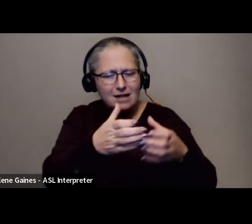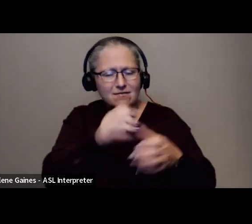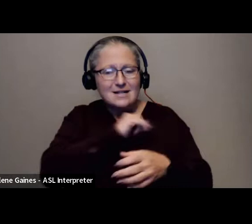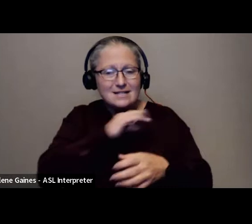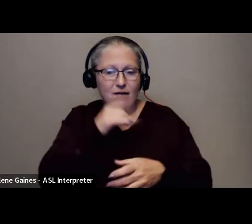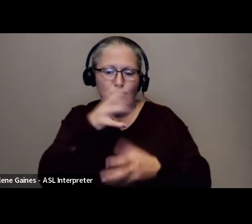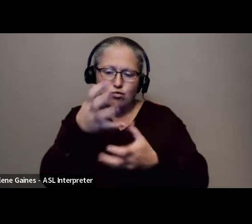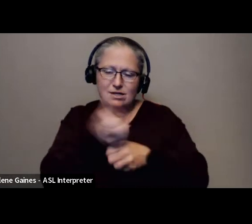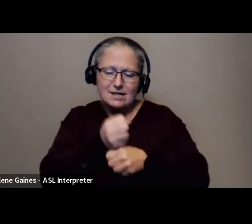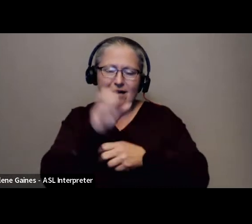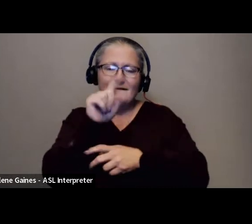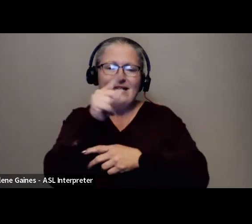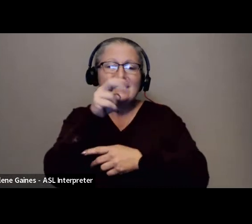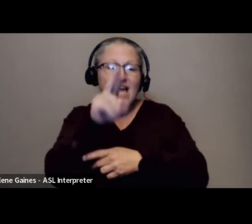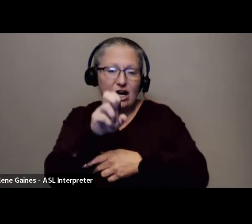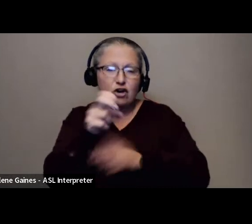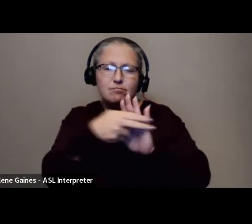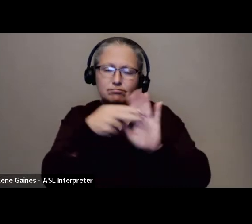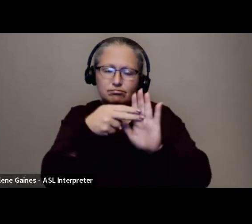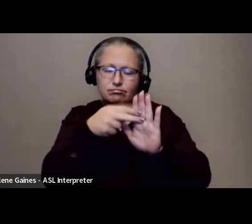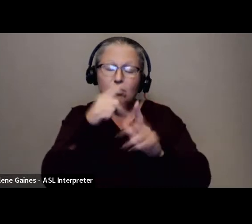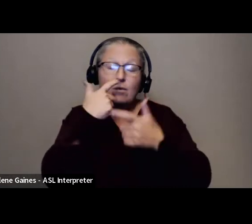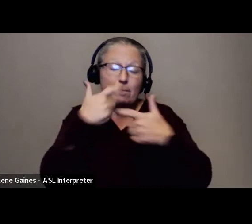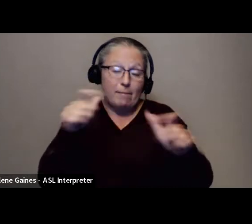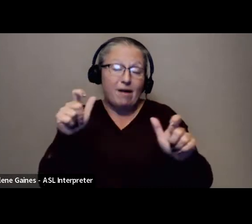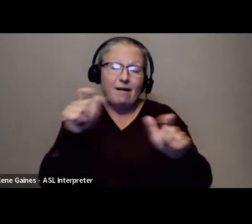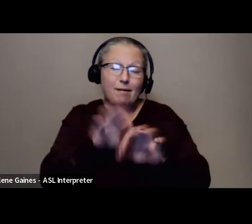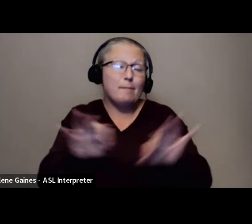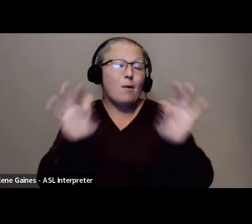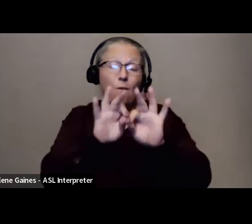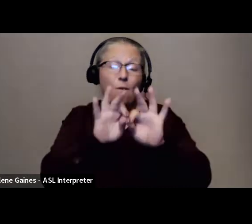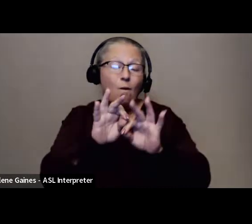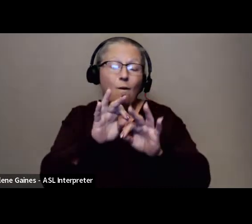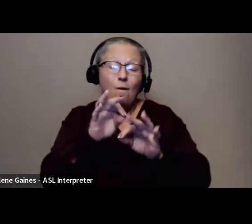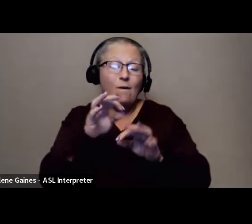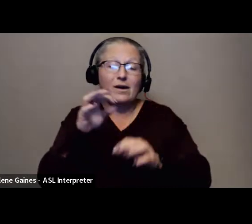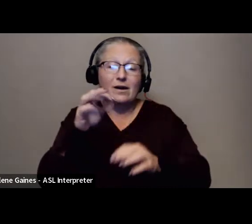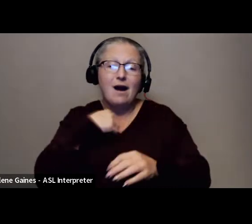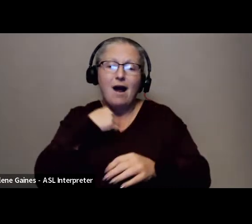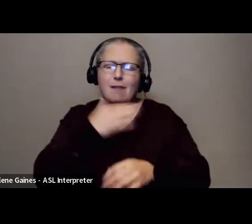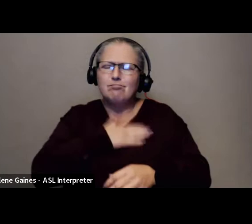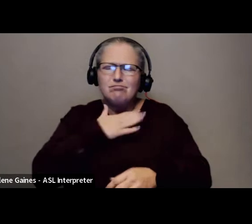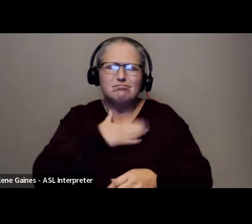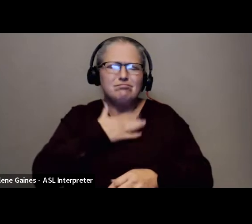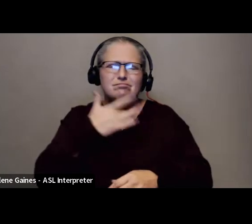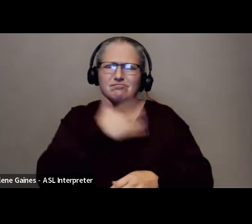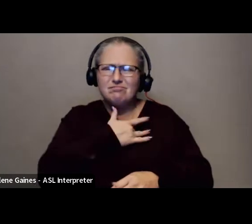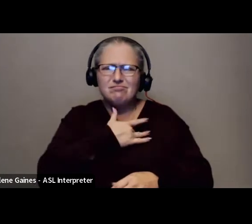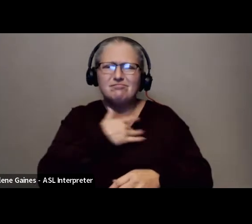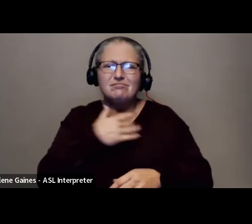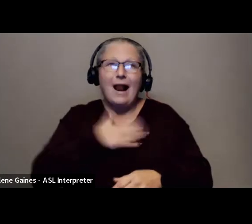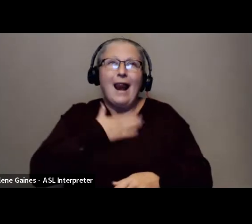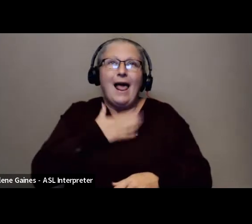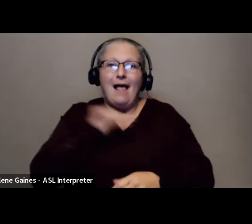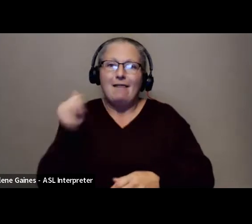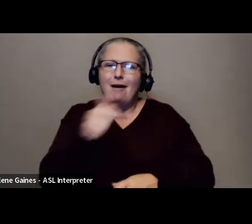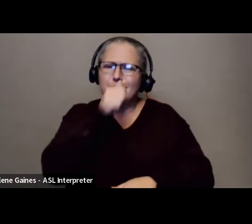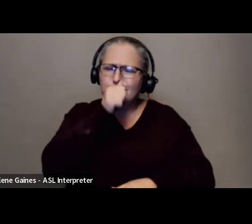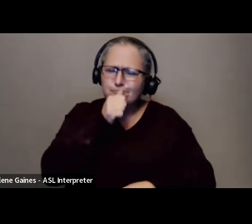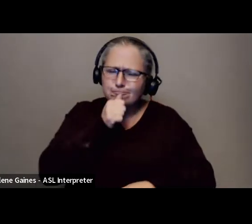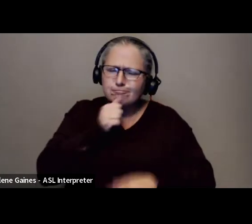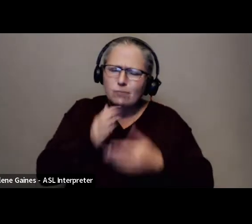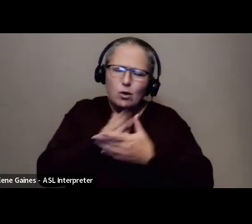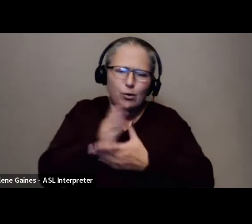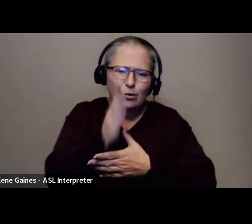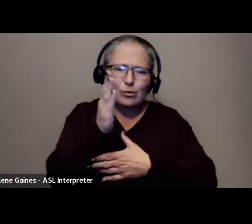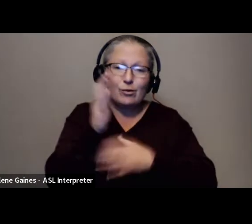big, big deal. I congratulate them wholeheartedly. I'm so glad that they've stuck it out with us too. Educators